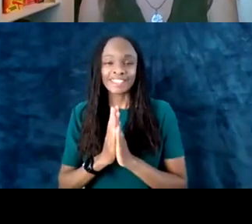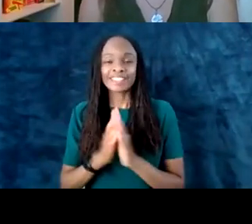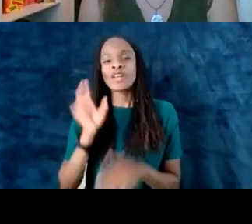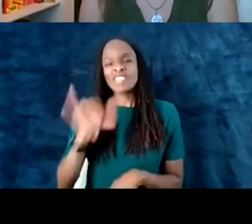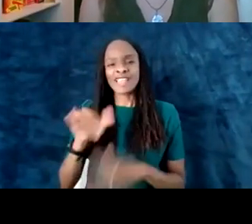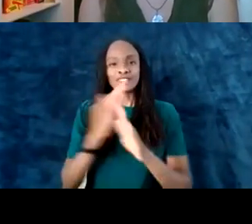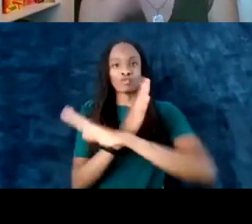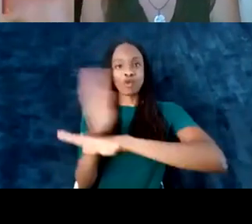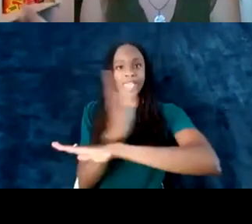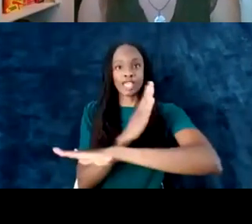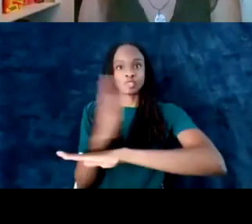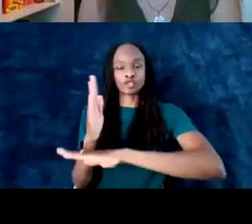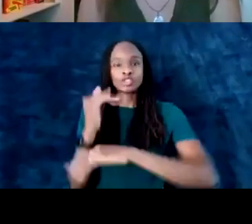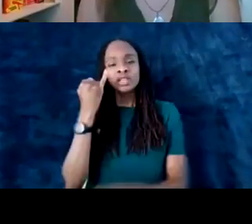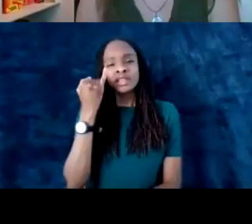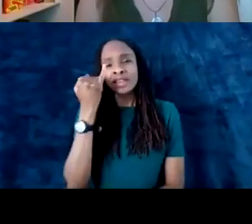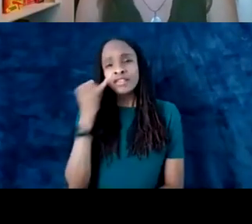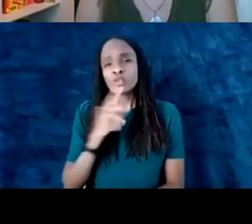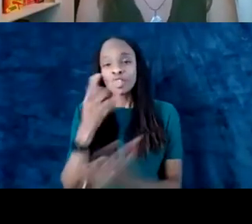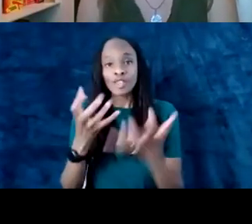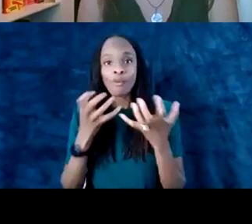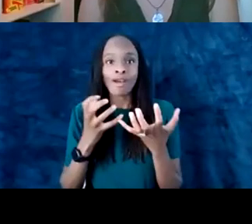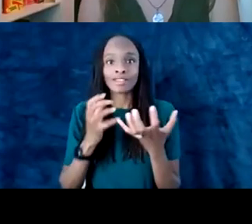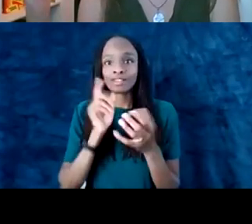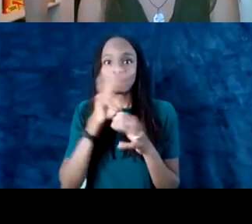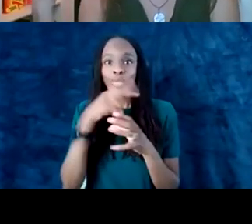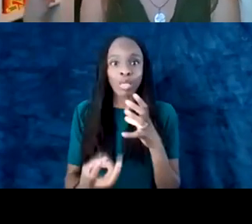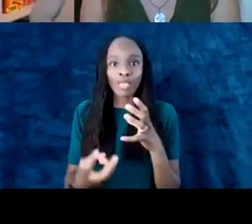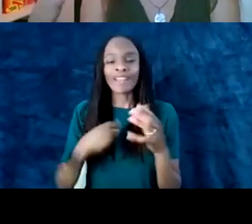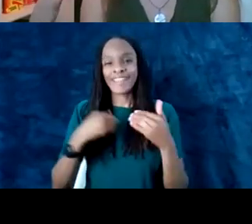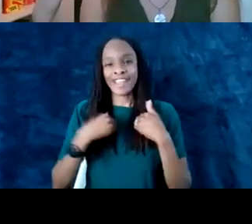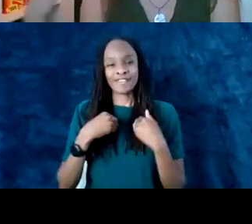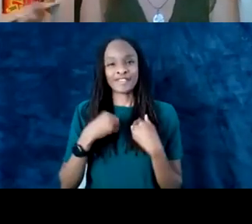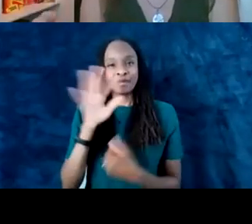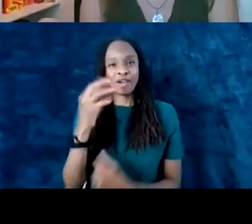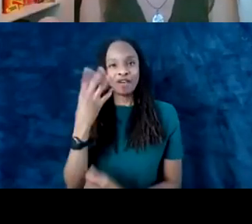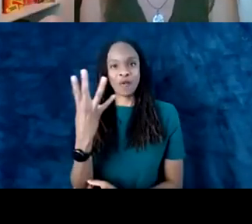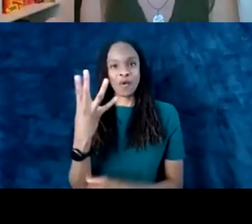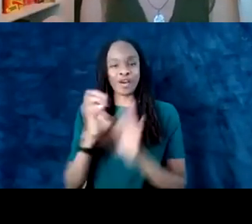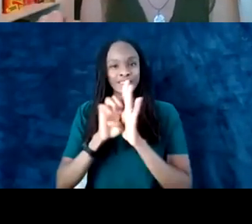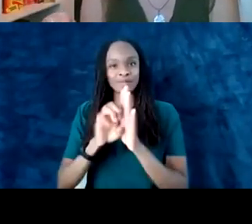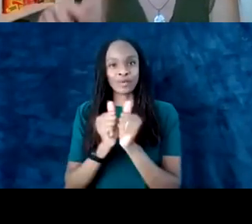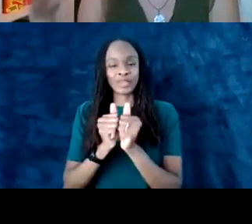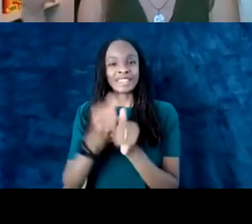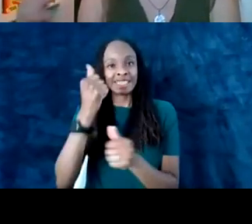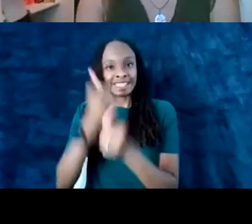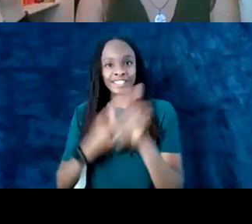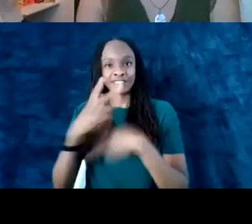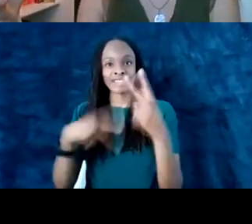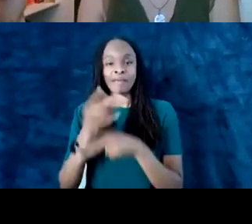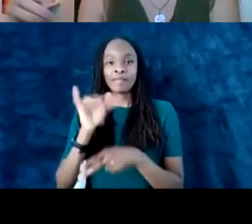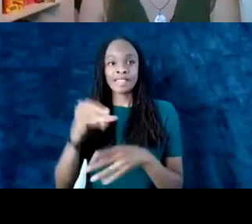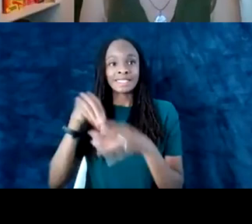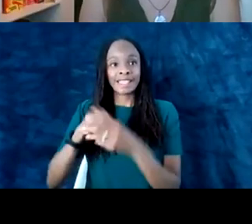of range. And for those who really want to geek out on this, I have about four examples of each one of those types that exist in